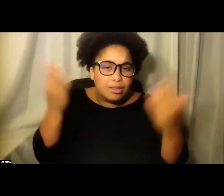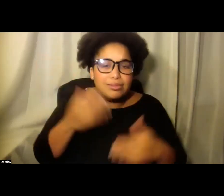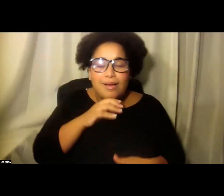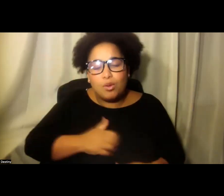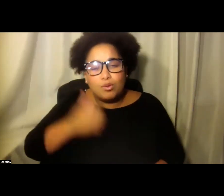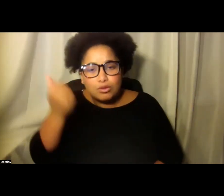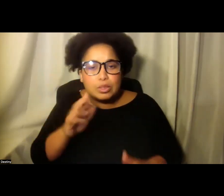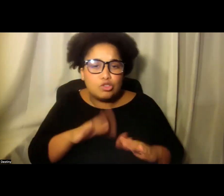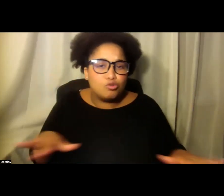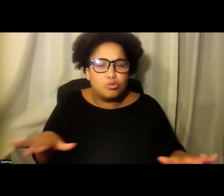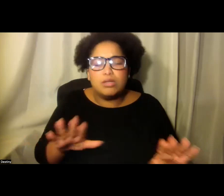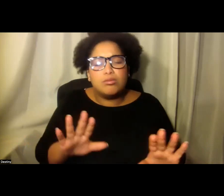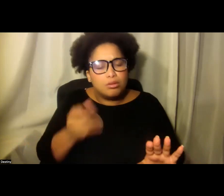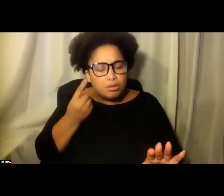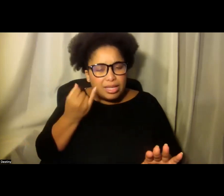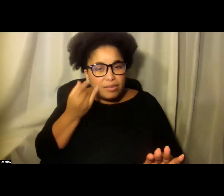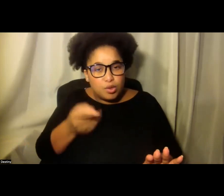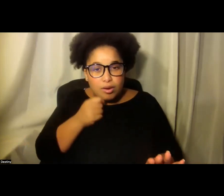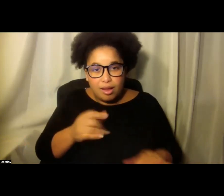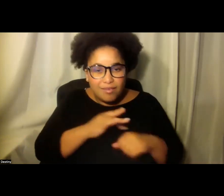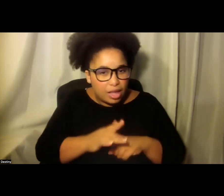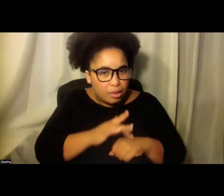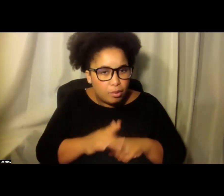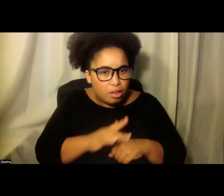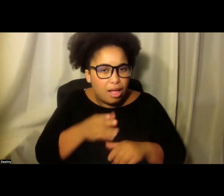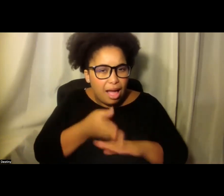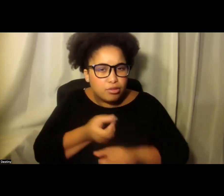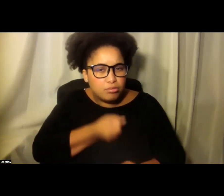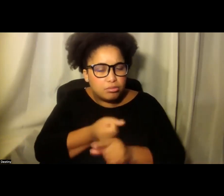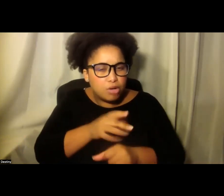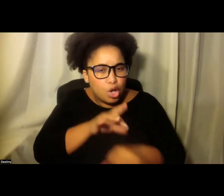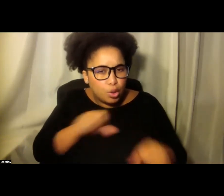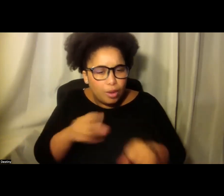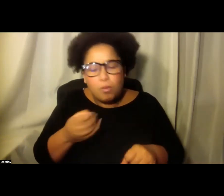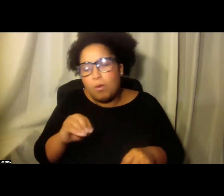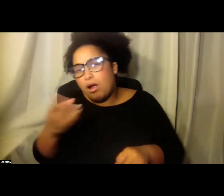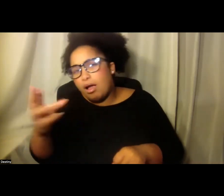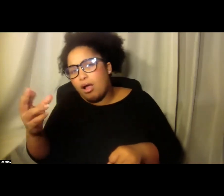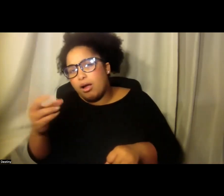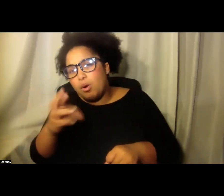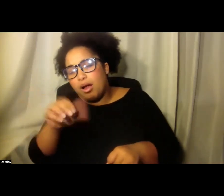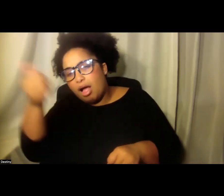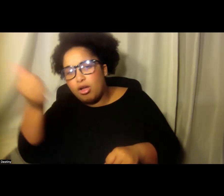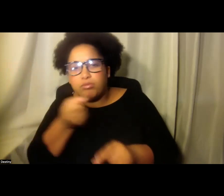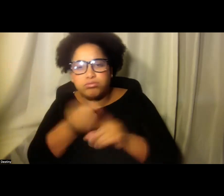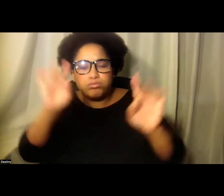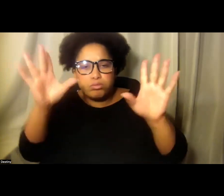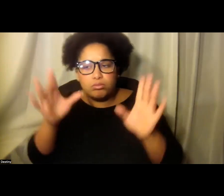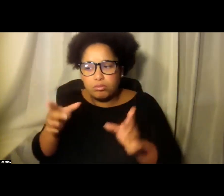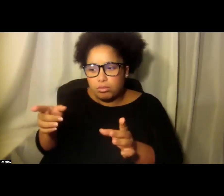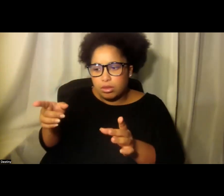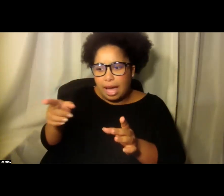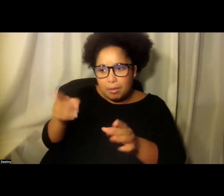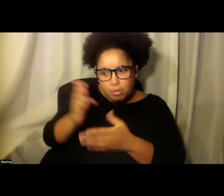maybe children. And if you're not available after an earthquake or another disaster, that particular part of